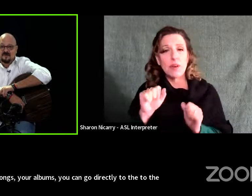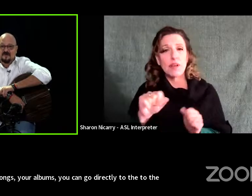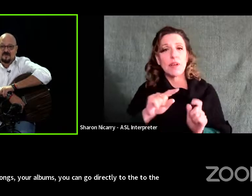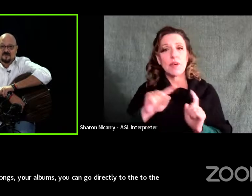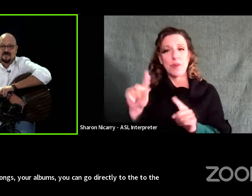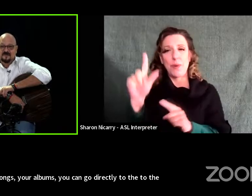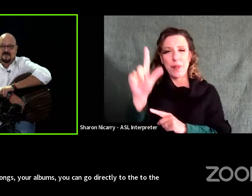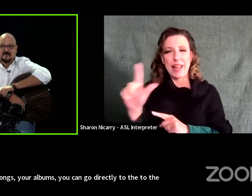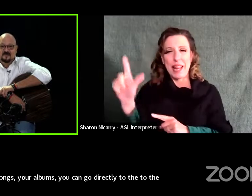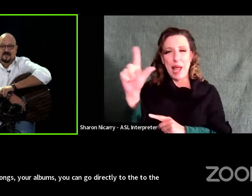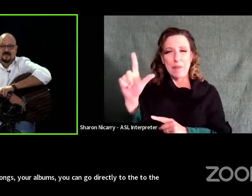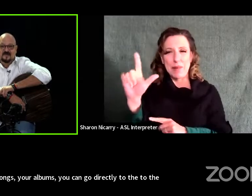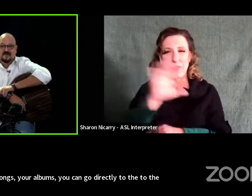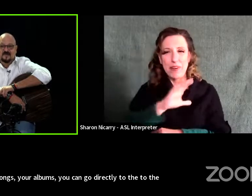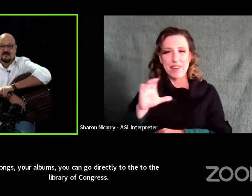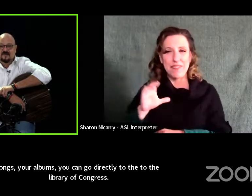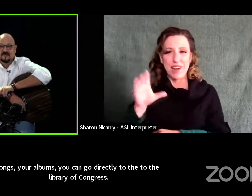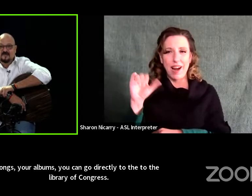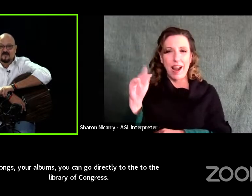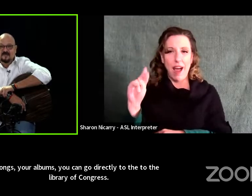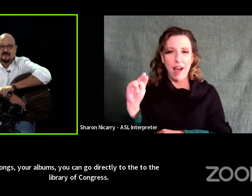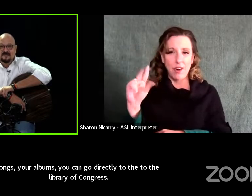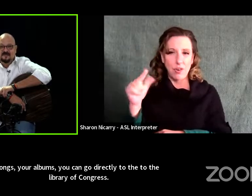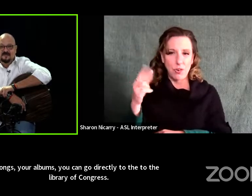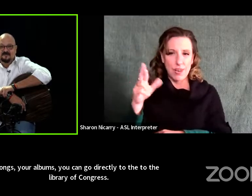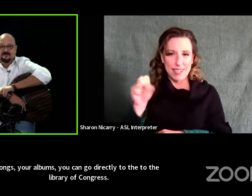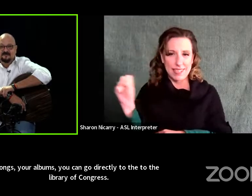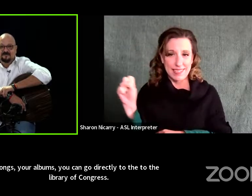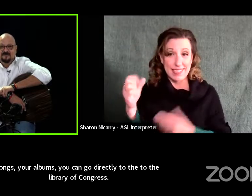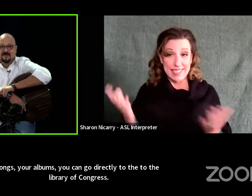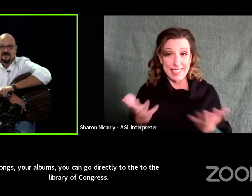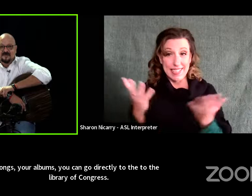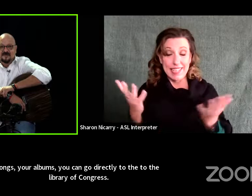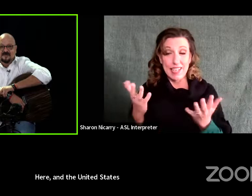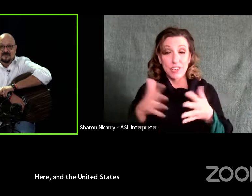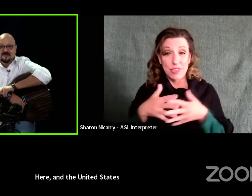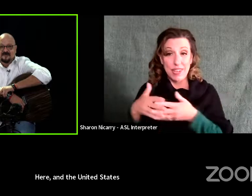of Congress here in the United States.